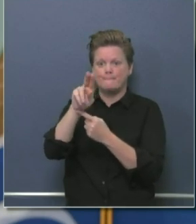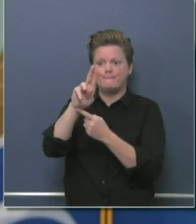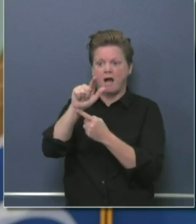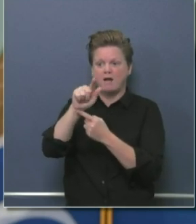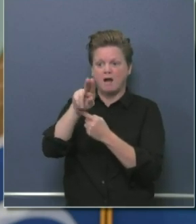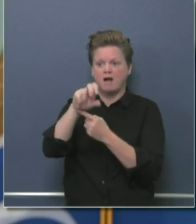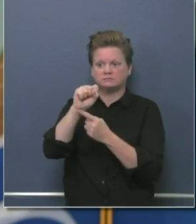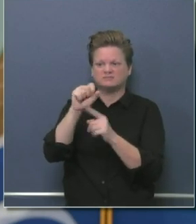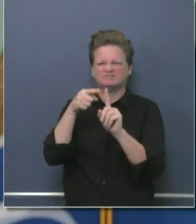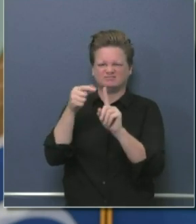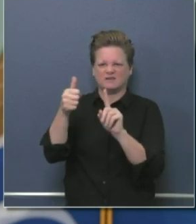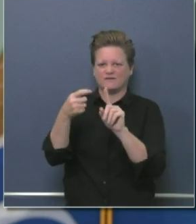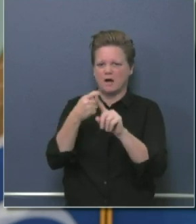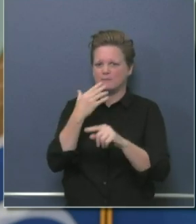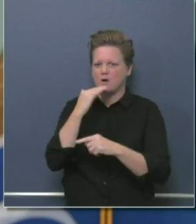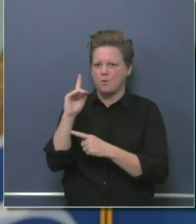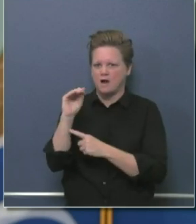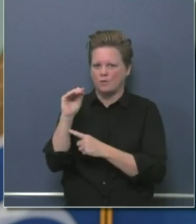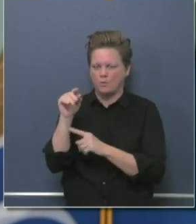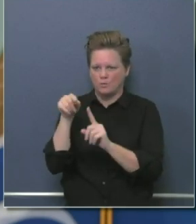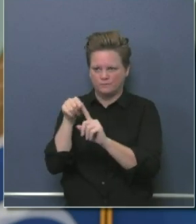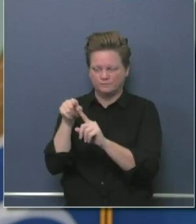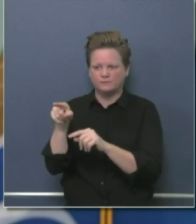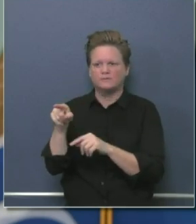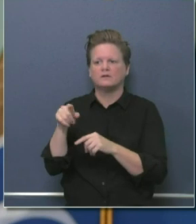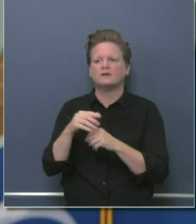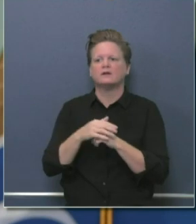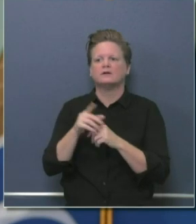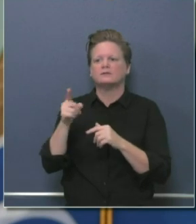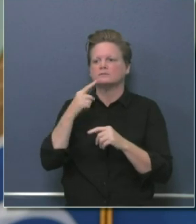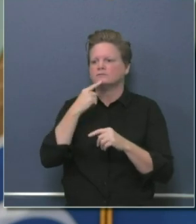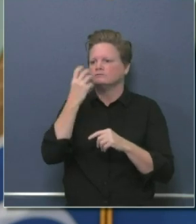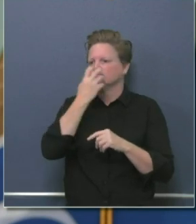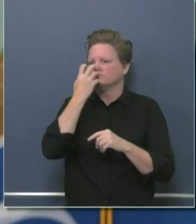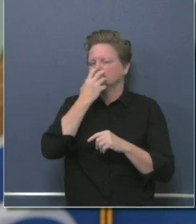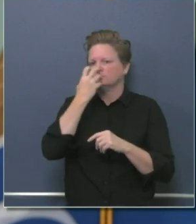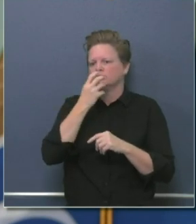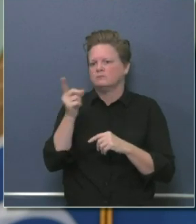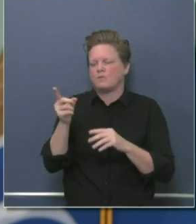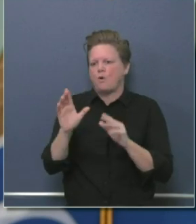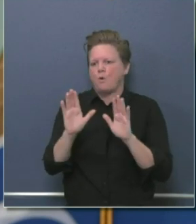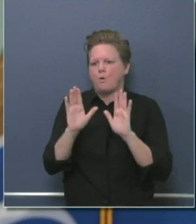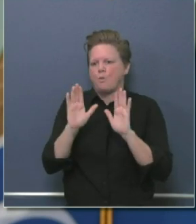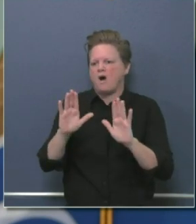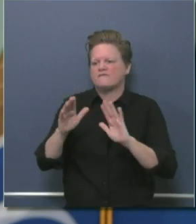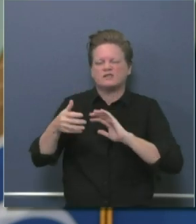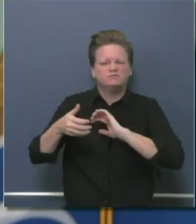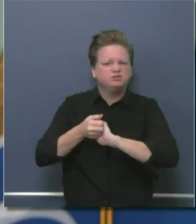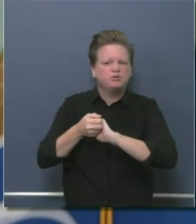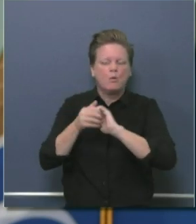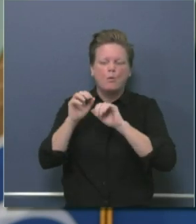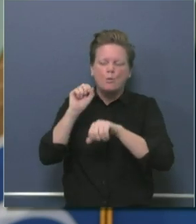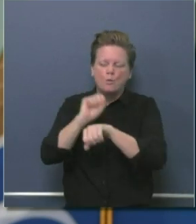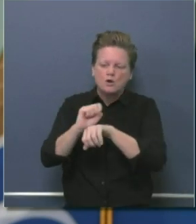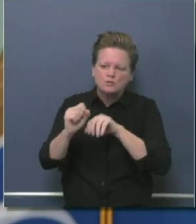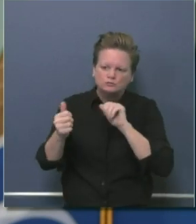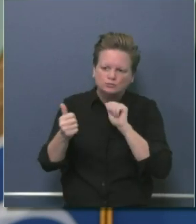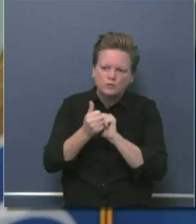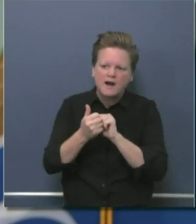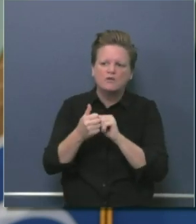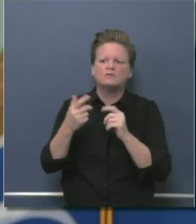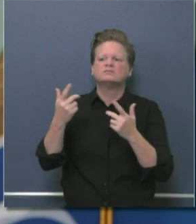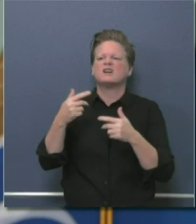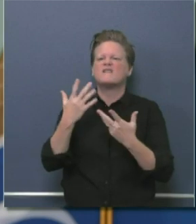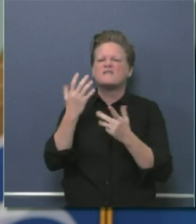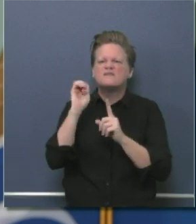the wonderful governor, another just spectacular partner. We do so much work together in Lake Tahoe and elsewhere on border issues. Governor